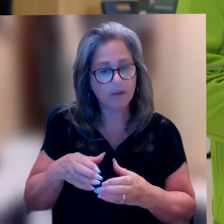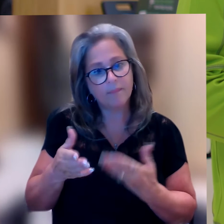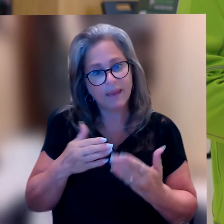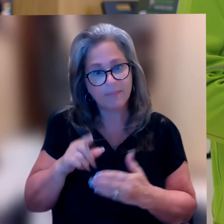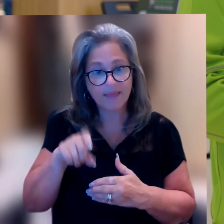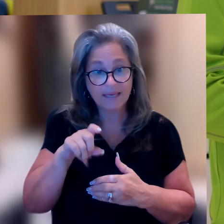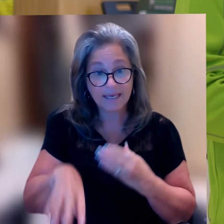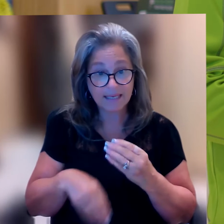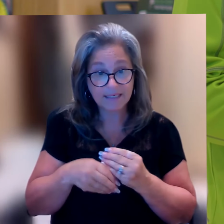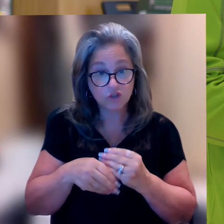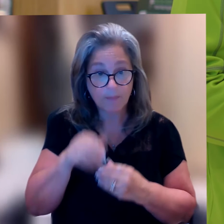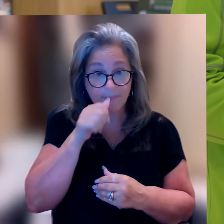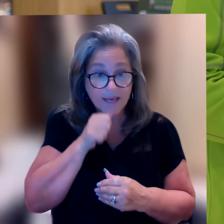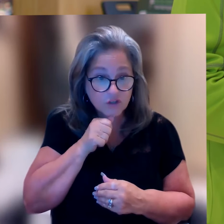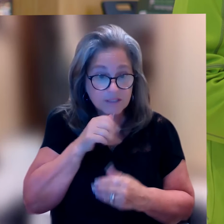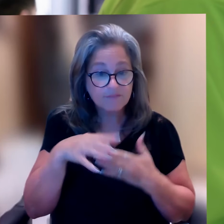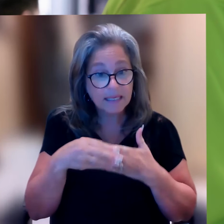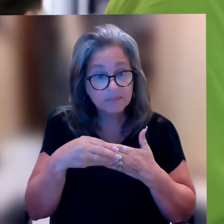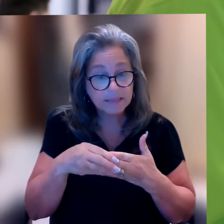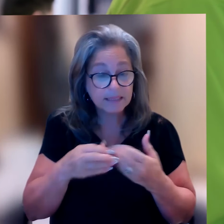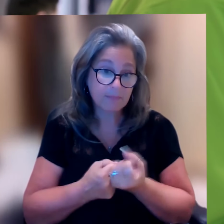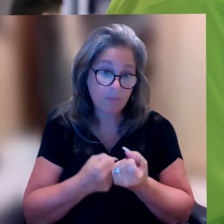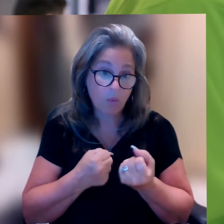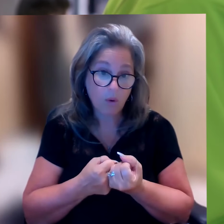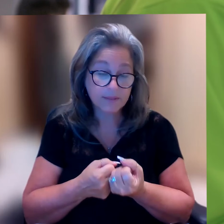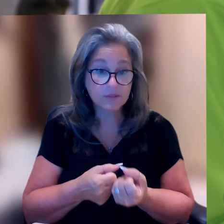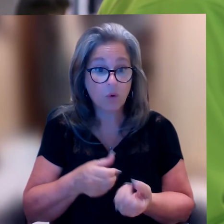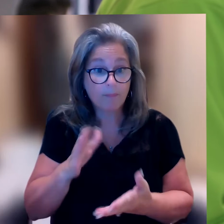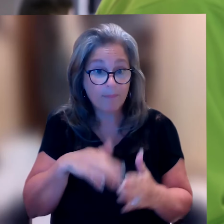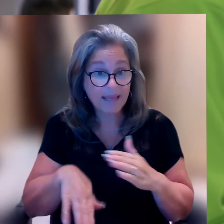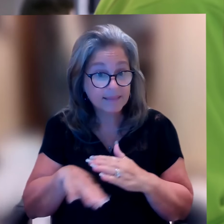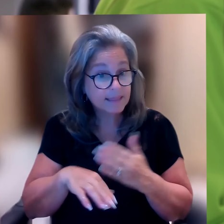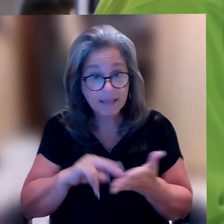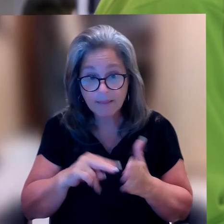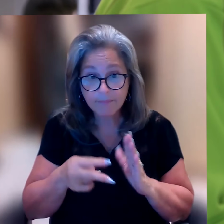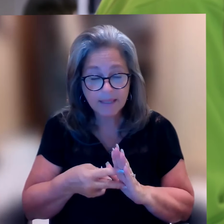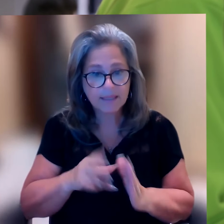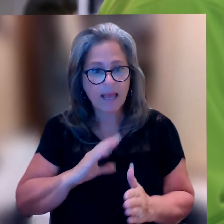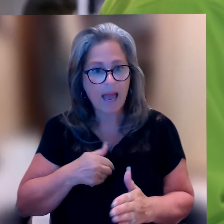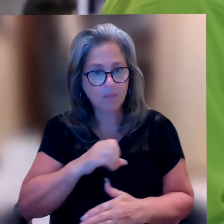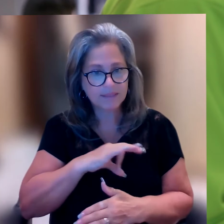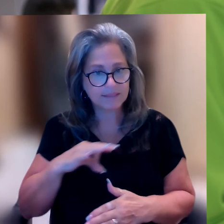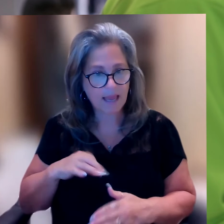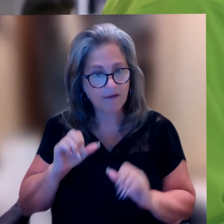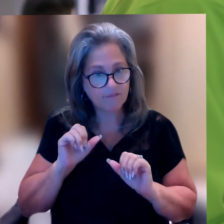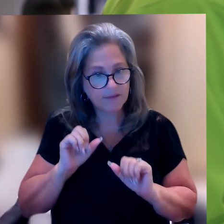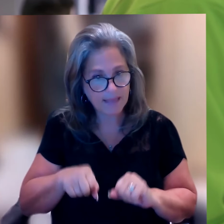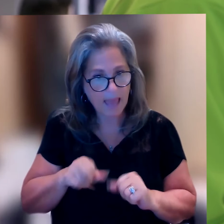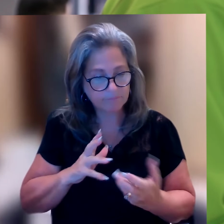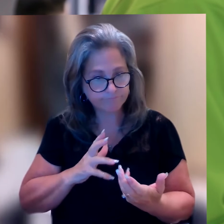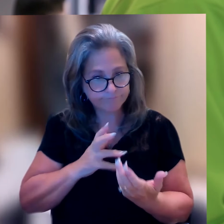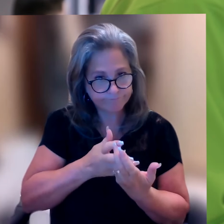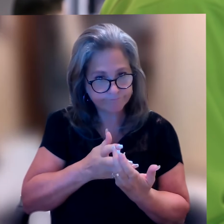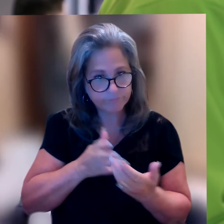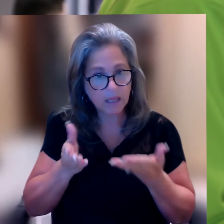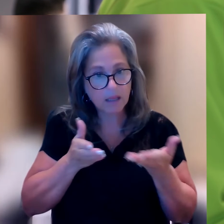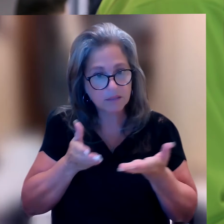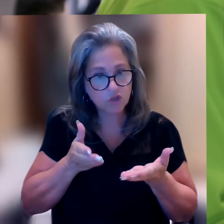additional patience, flexibility, or support. So basically, it allows our staff to customize their customer